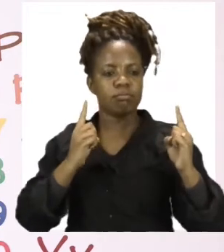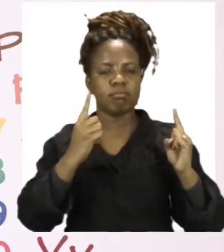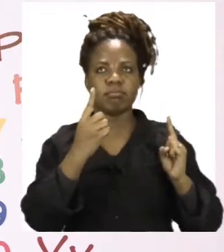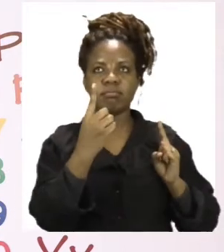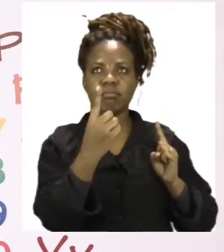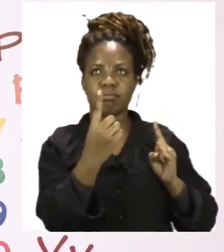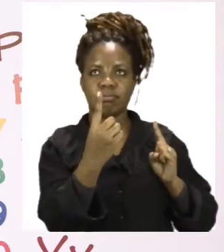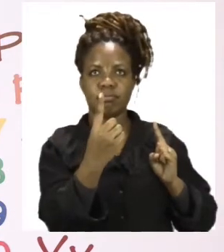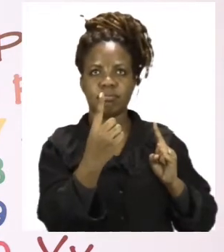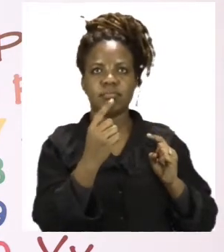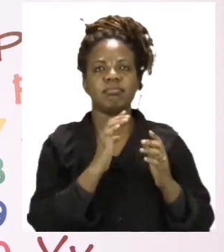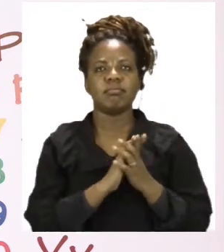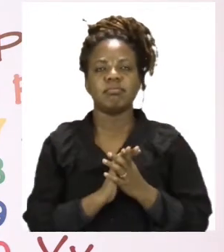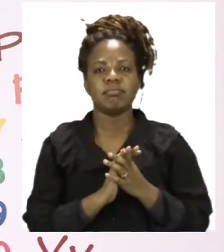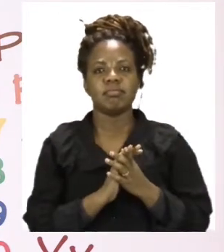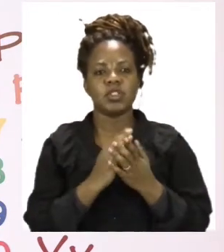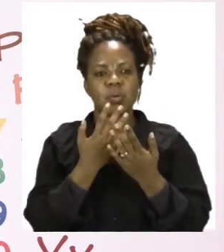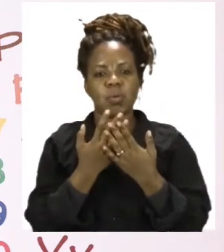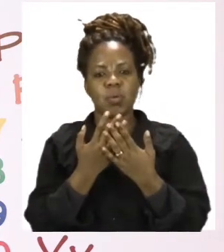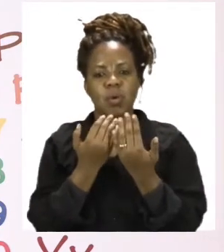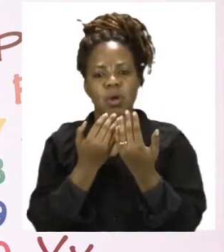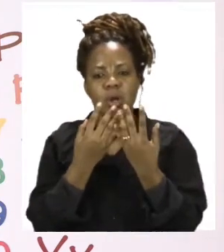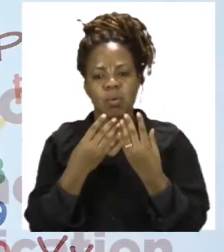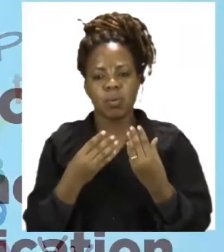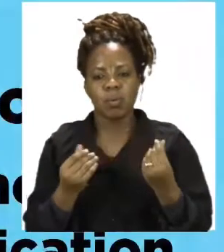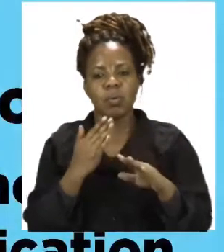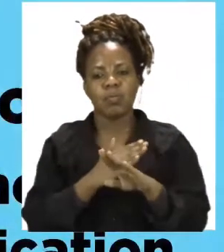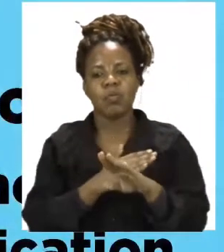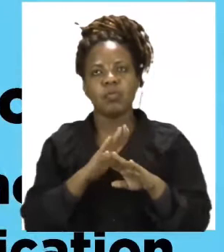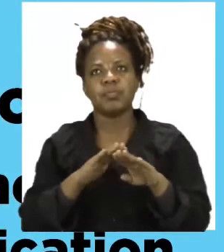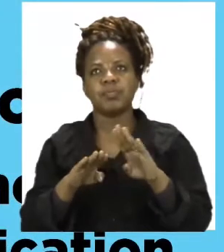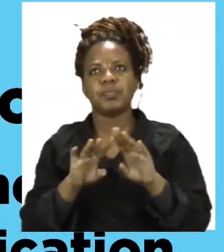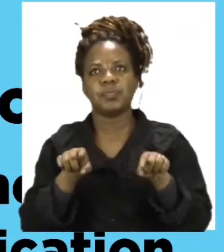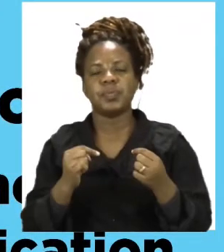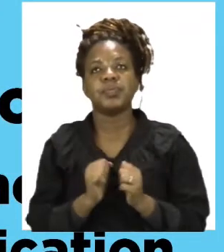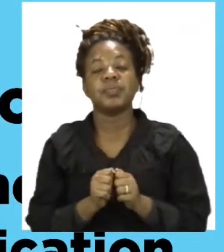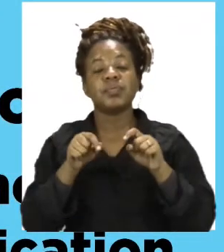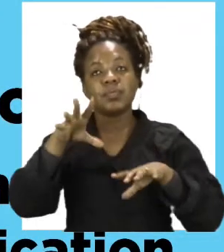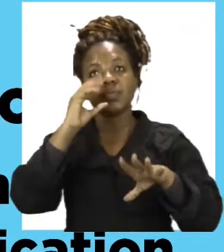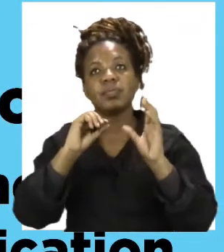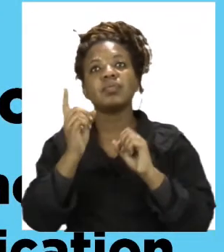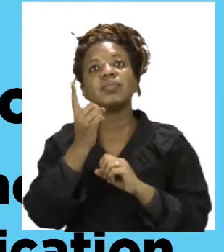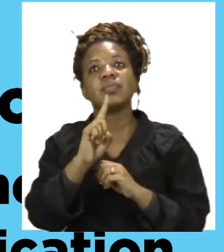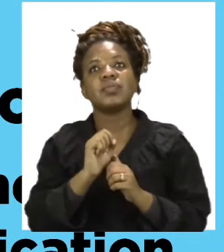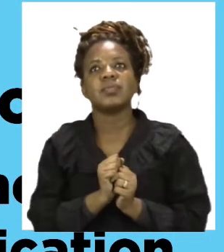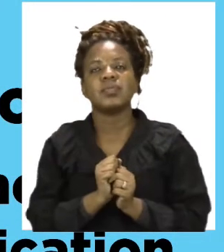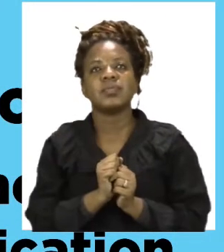front of you. Make sure your hands are dry before you touch anything else. For today's lesson, we will be